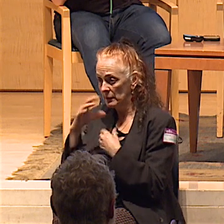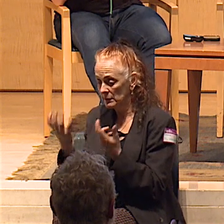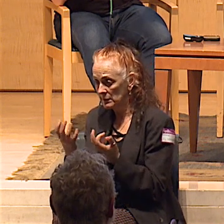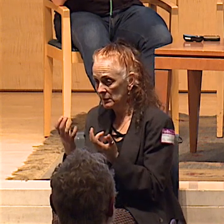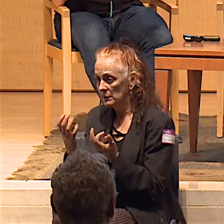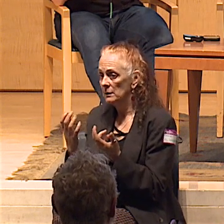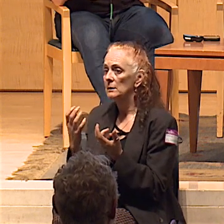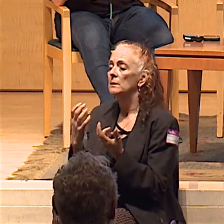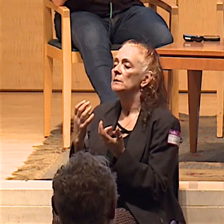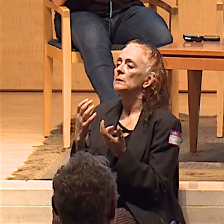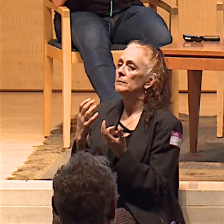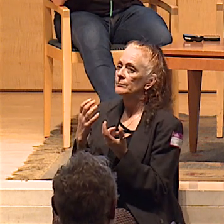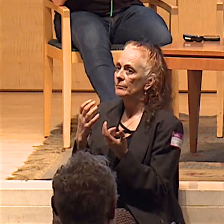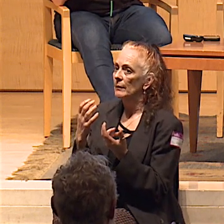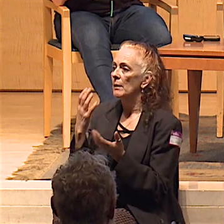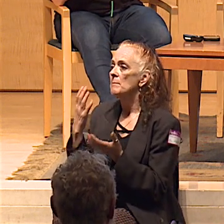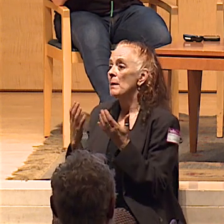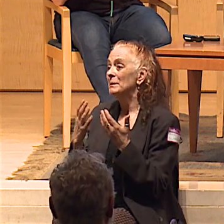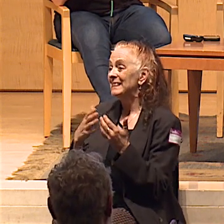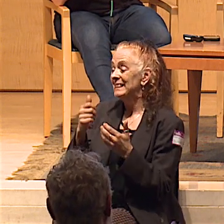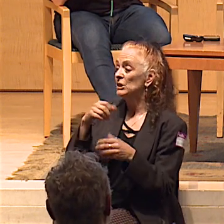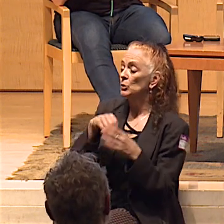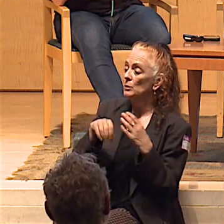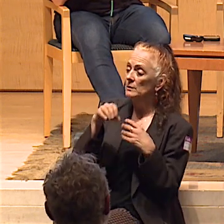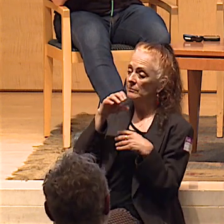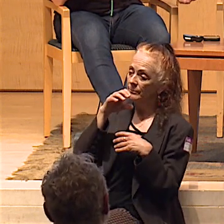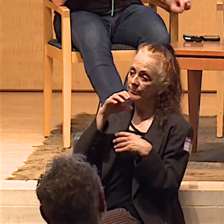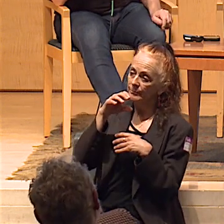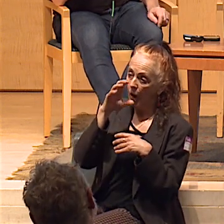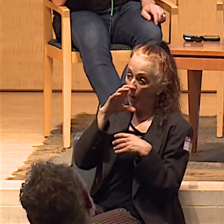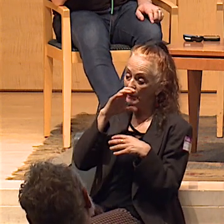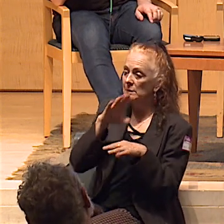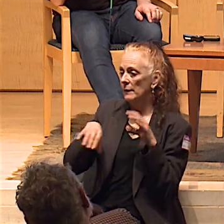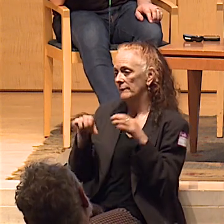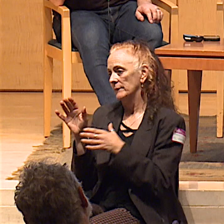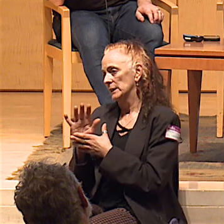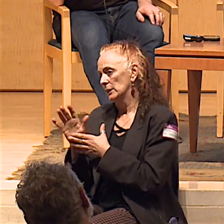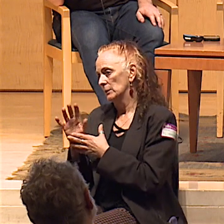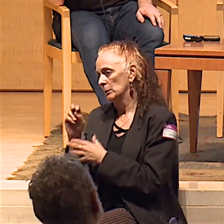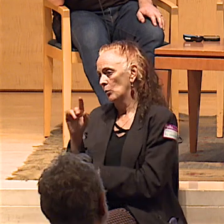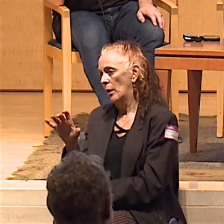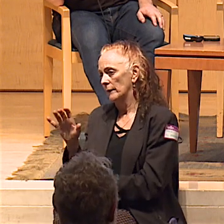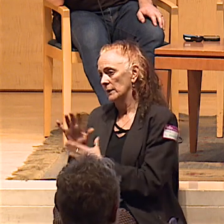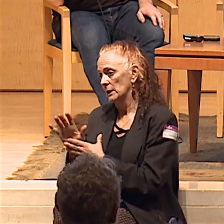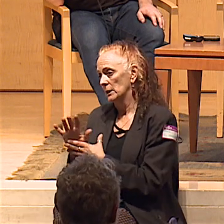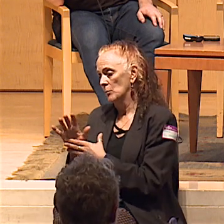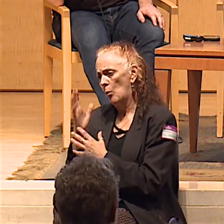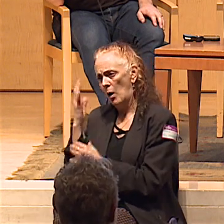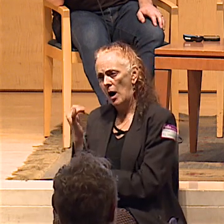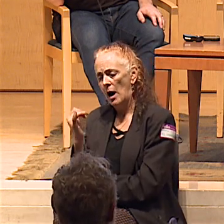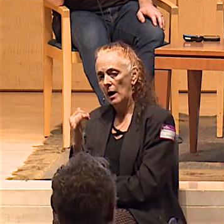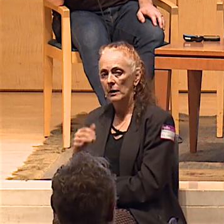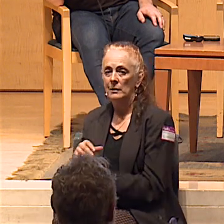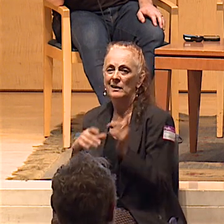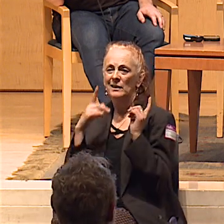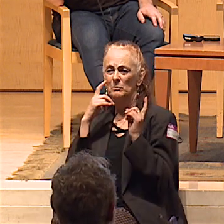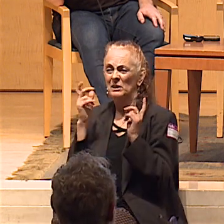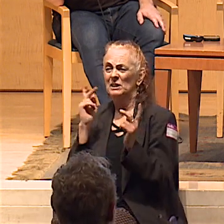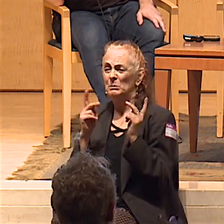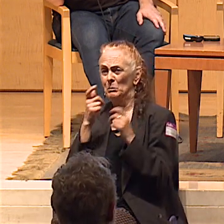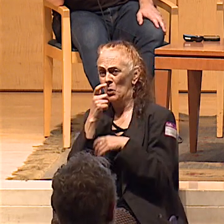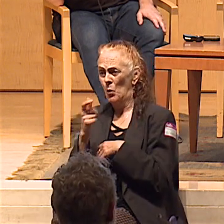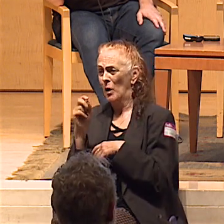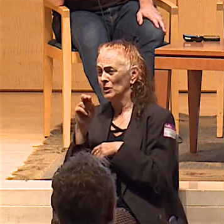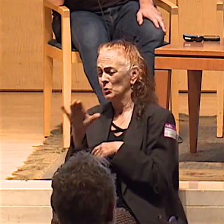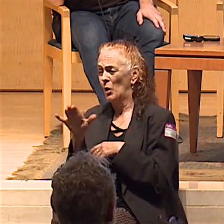humor is easier in erotic comics than in erotic film. Why is that? gosh, because people are snobs, and when they watch